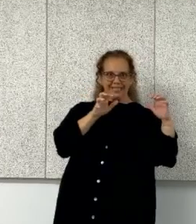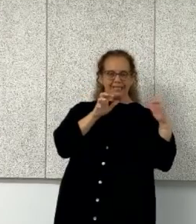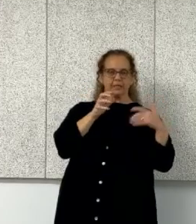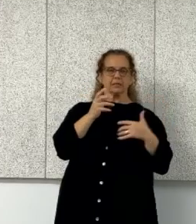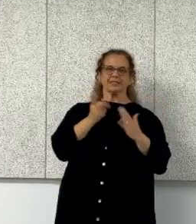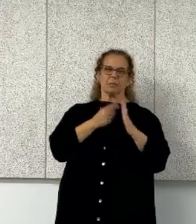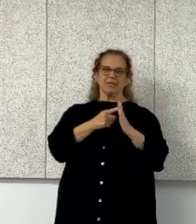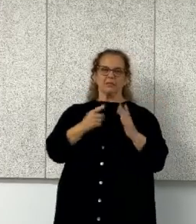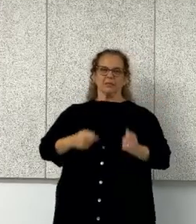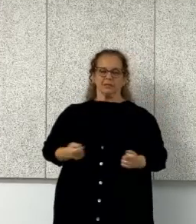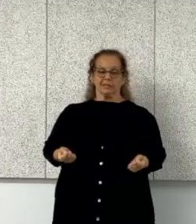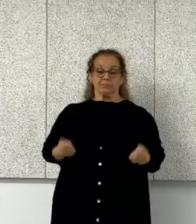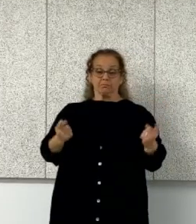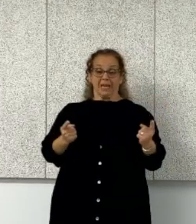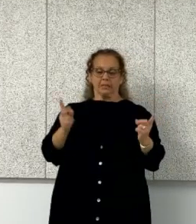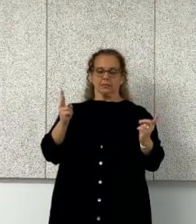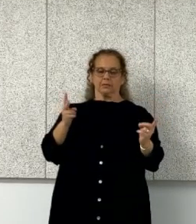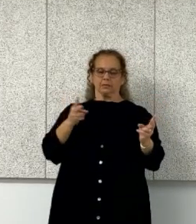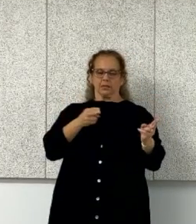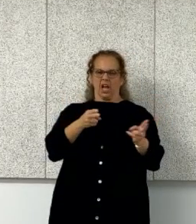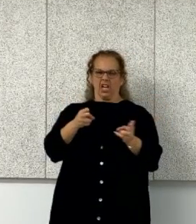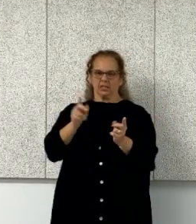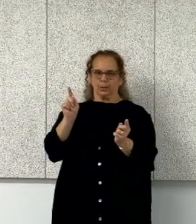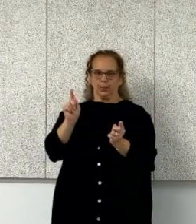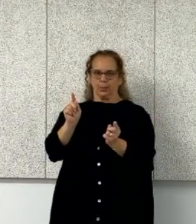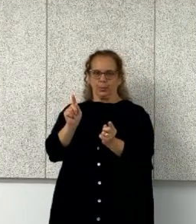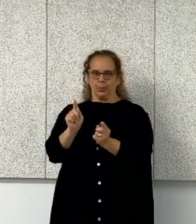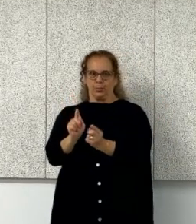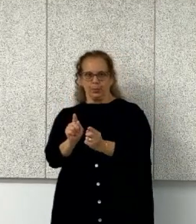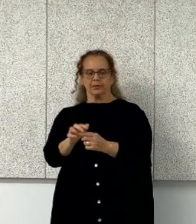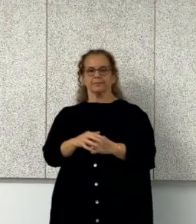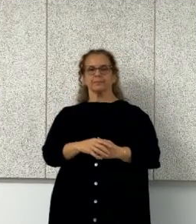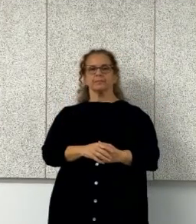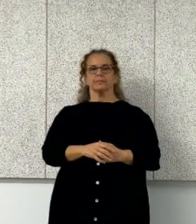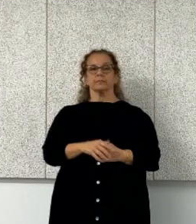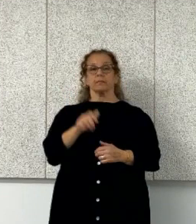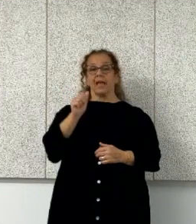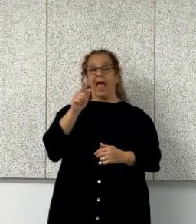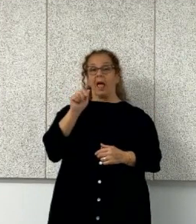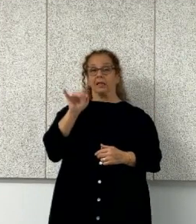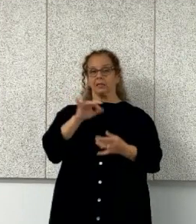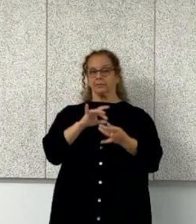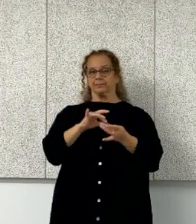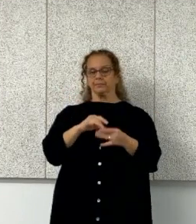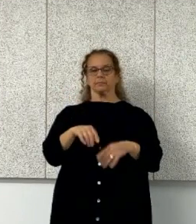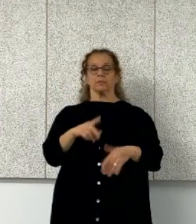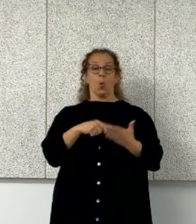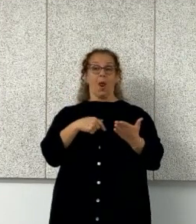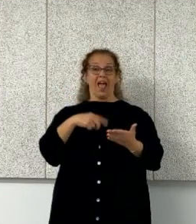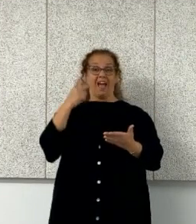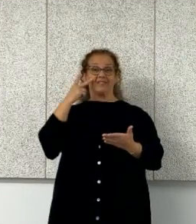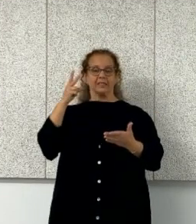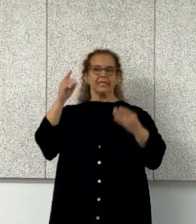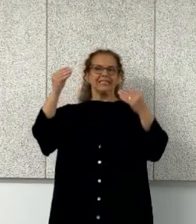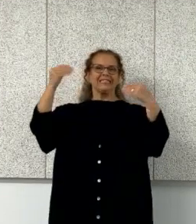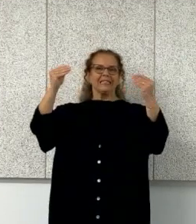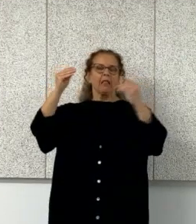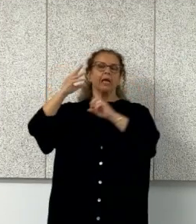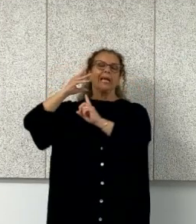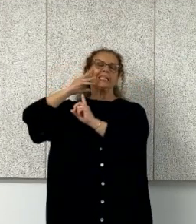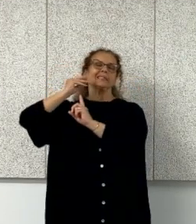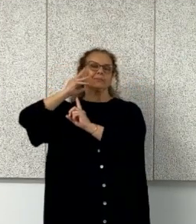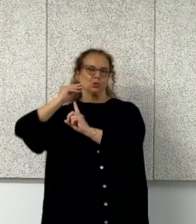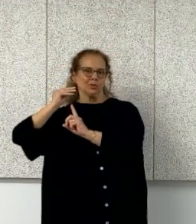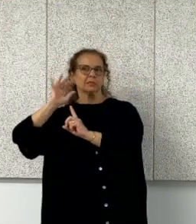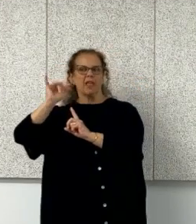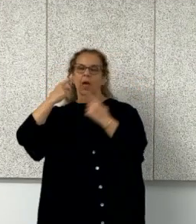Mm-hmm. It's all safer now. Mm-hmm. Mm-hmm. We touched on this already, but from what I'm seeing, again, selling the experience is what's really working. Mm-hmm. If you